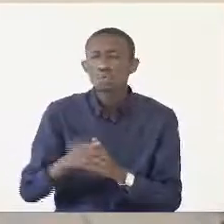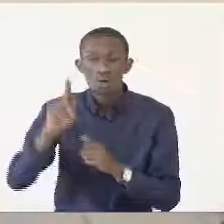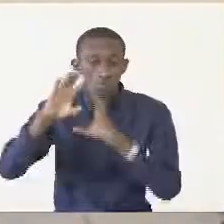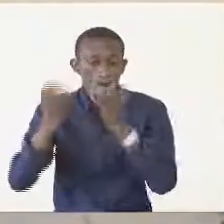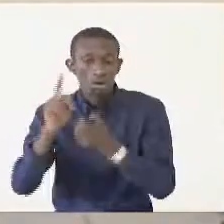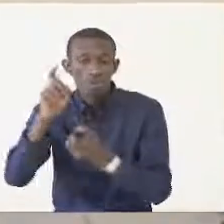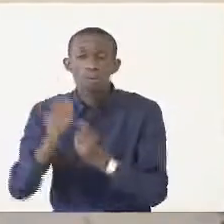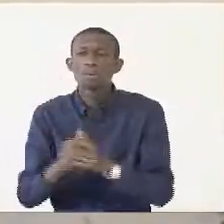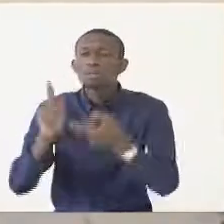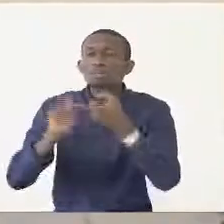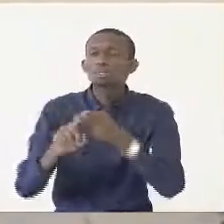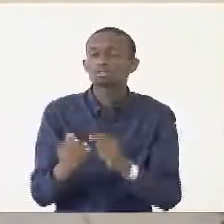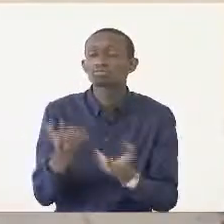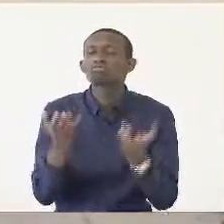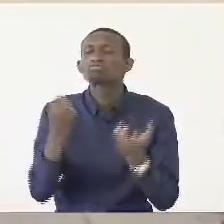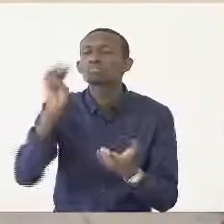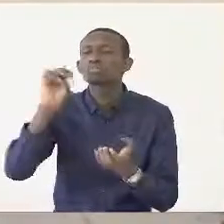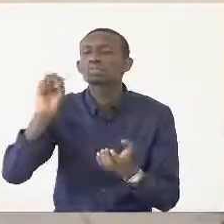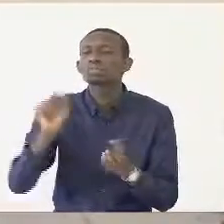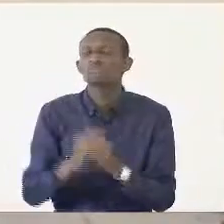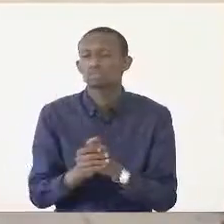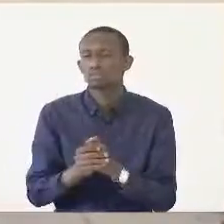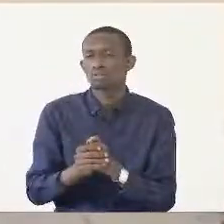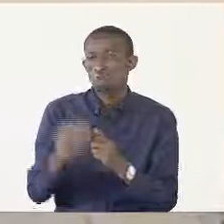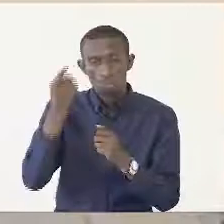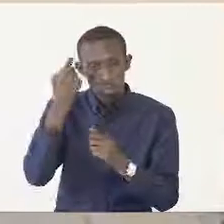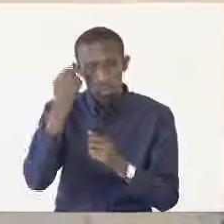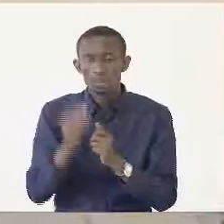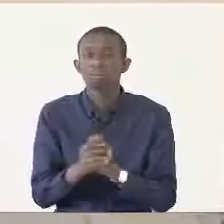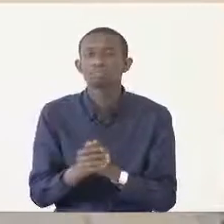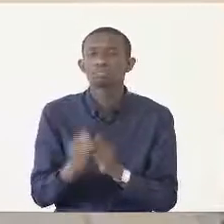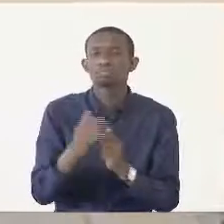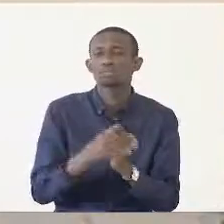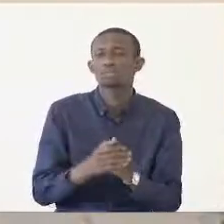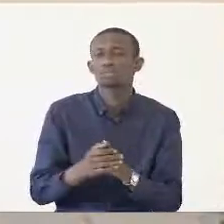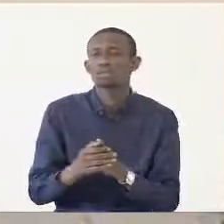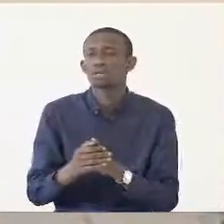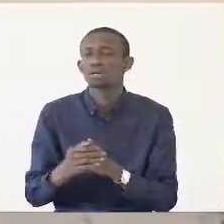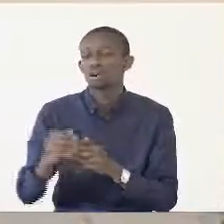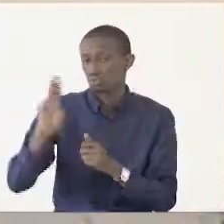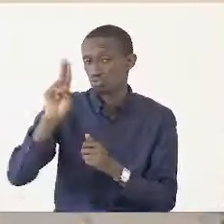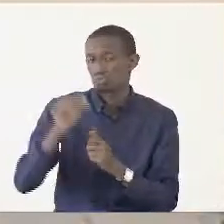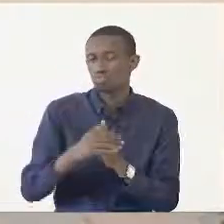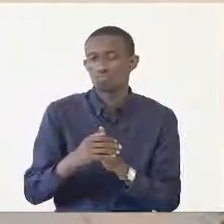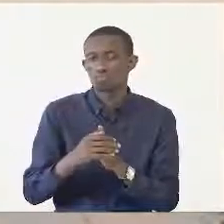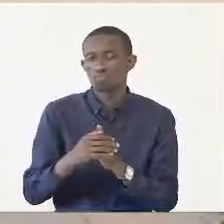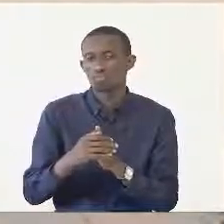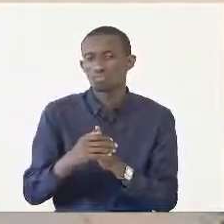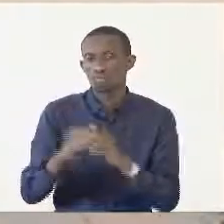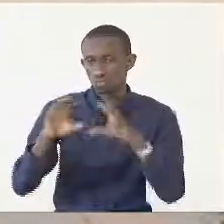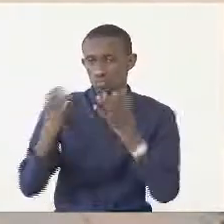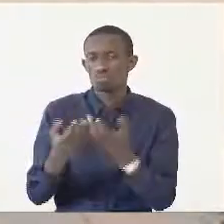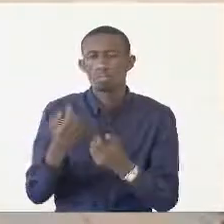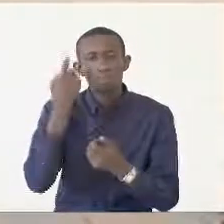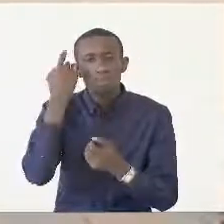black, hue of the black, which is equal to mass of the white, then speed of